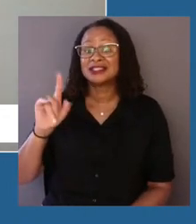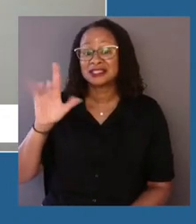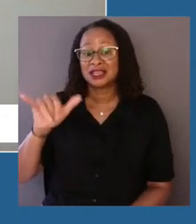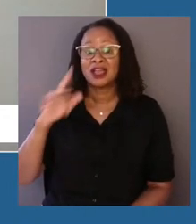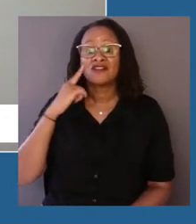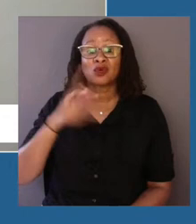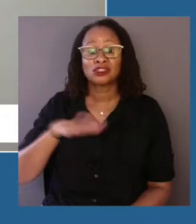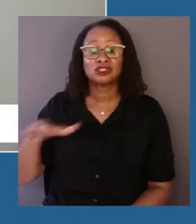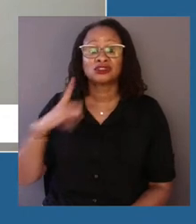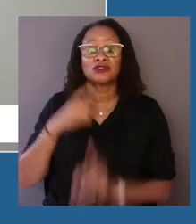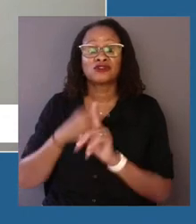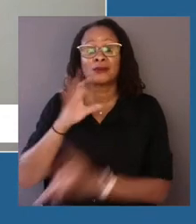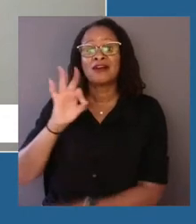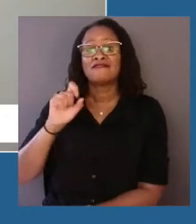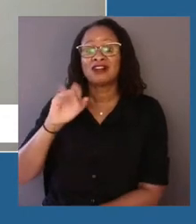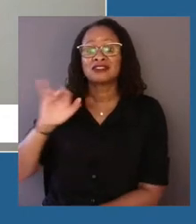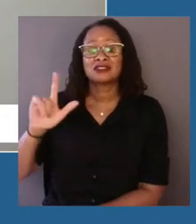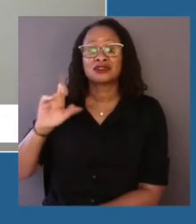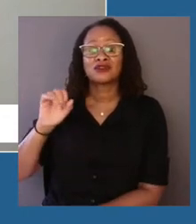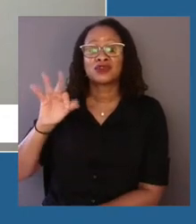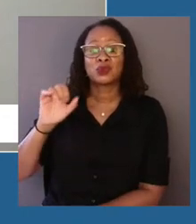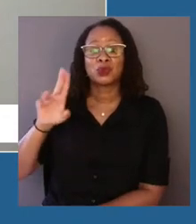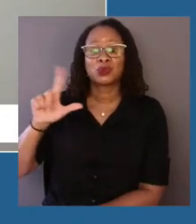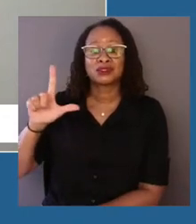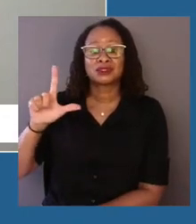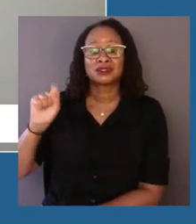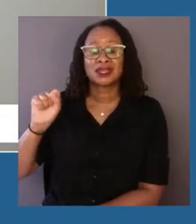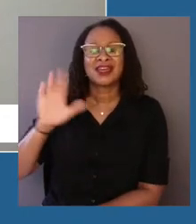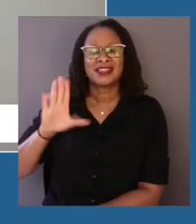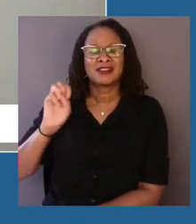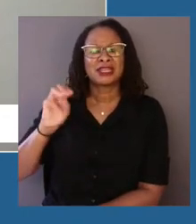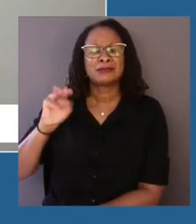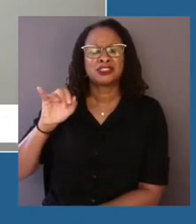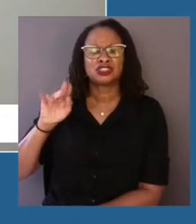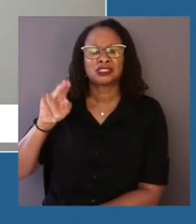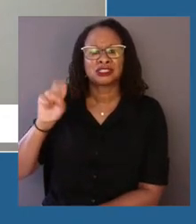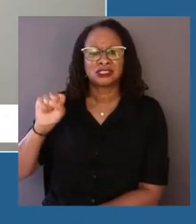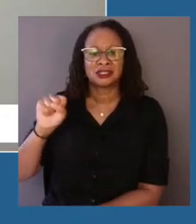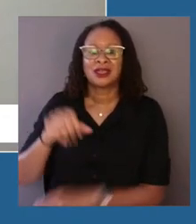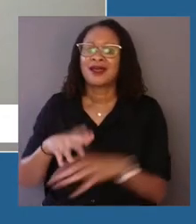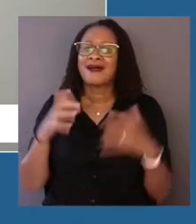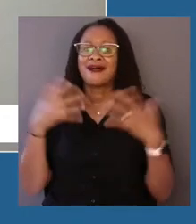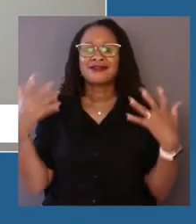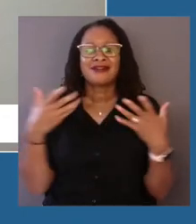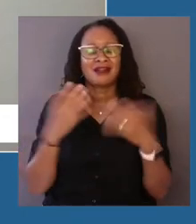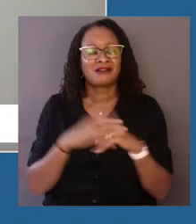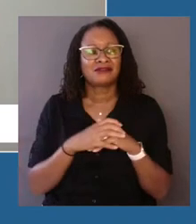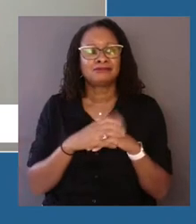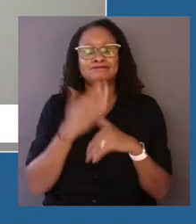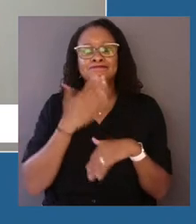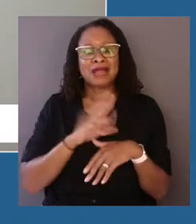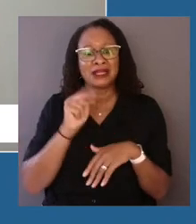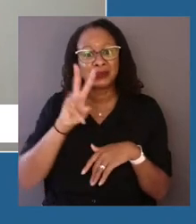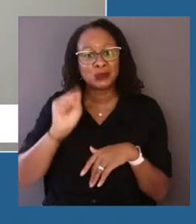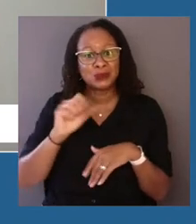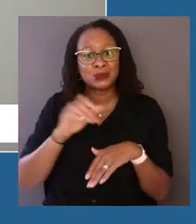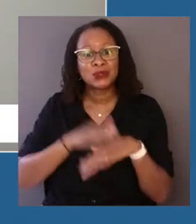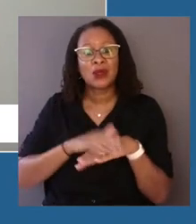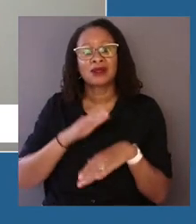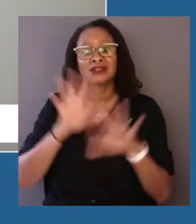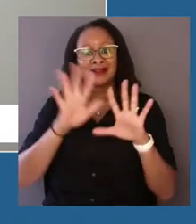is lots of bad news on climate, health, and inequality on a daily basis these